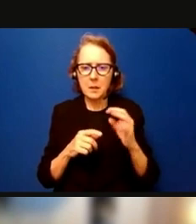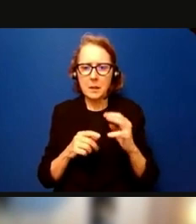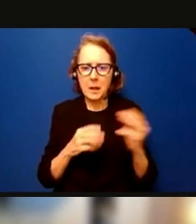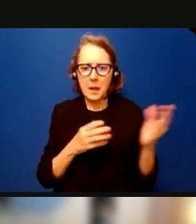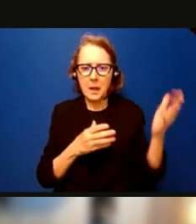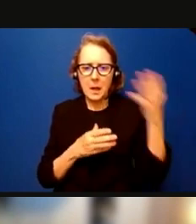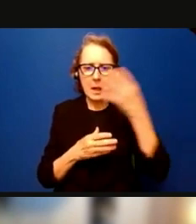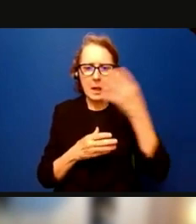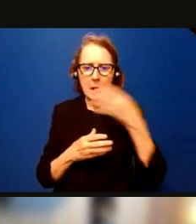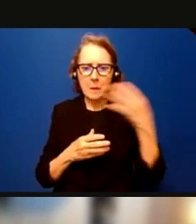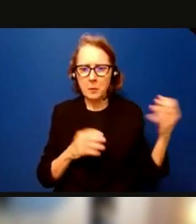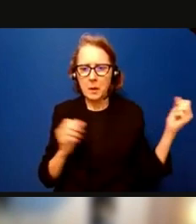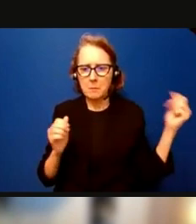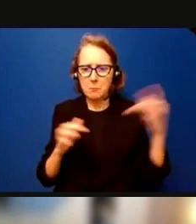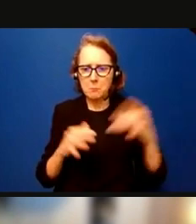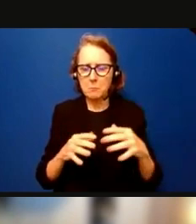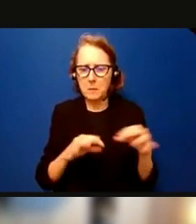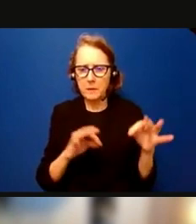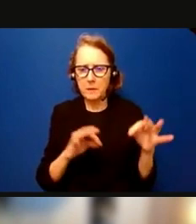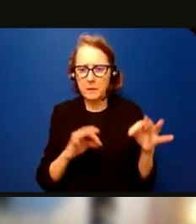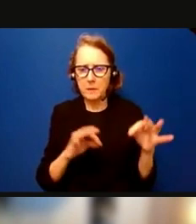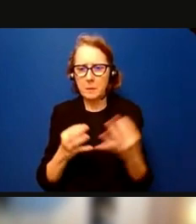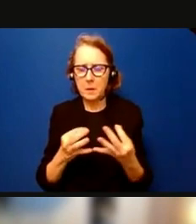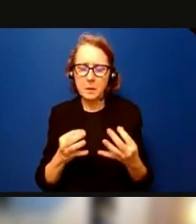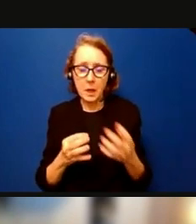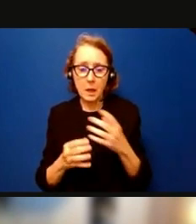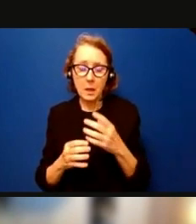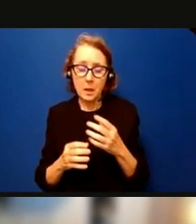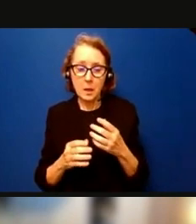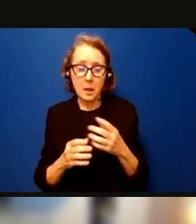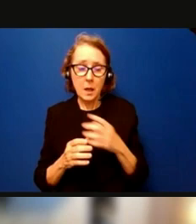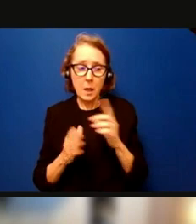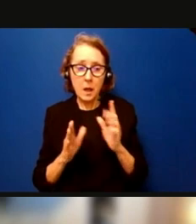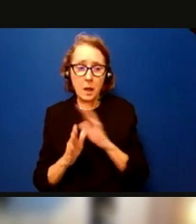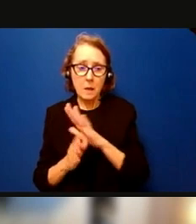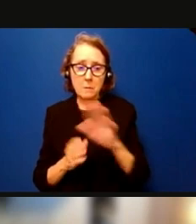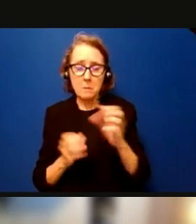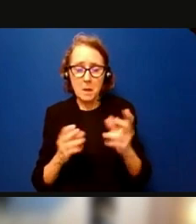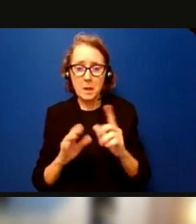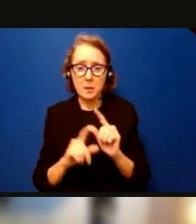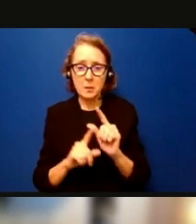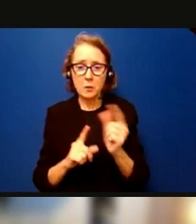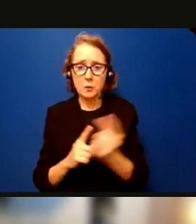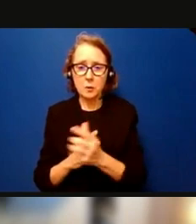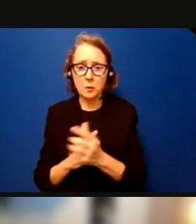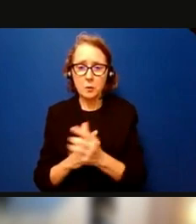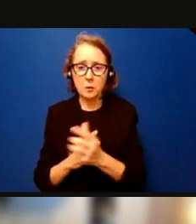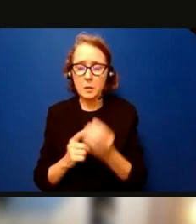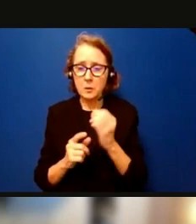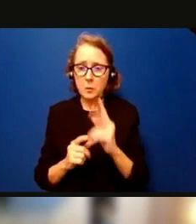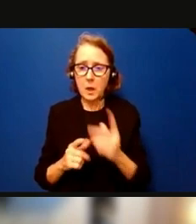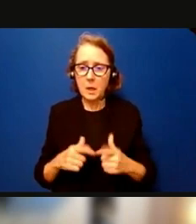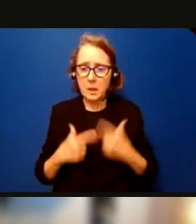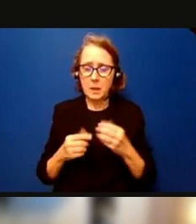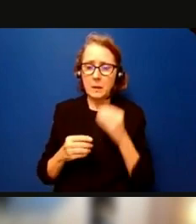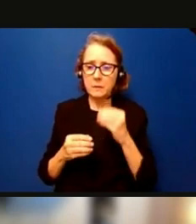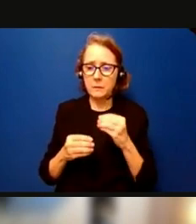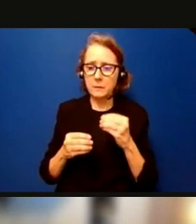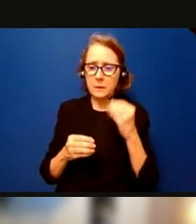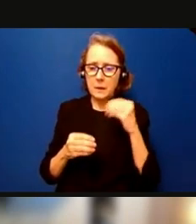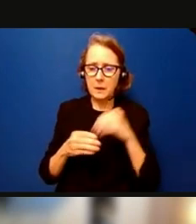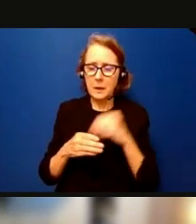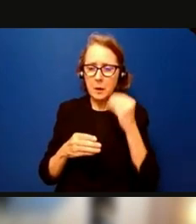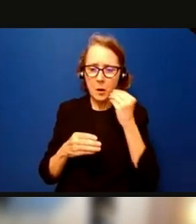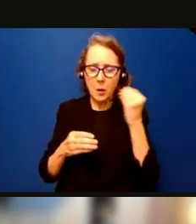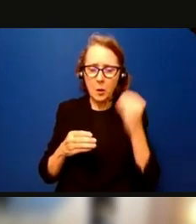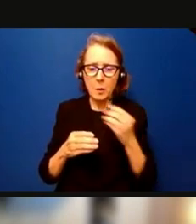to live past 18, you know, in your own home. And being in real estate for 25 years, I always get these side comments. I'm like, well, that